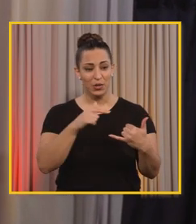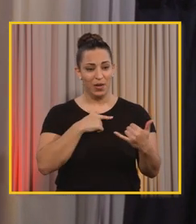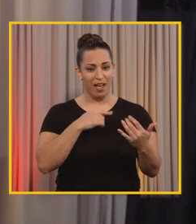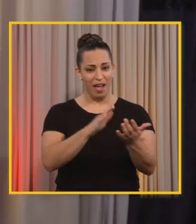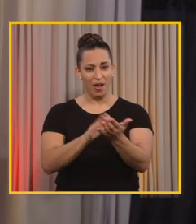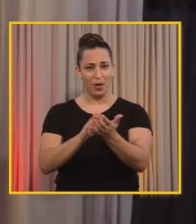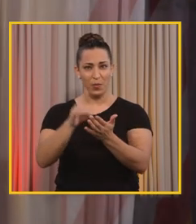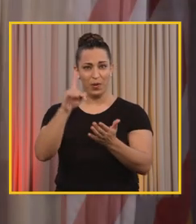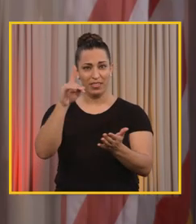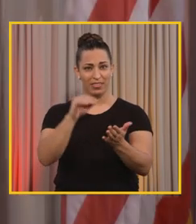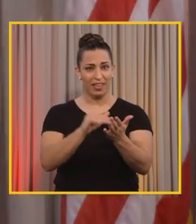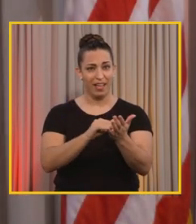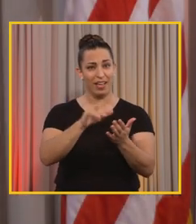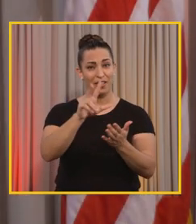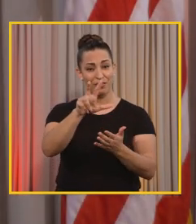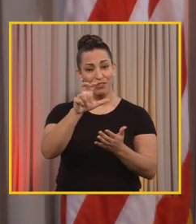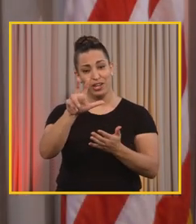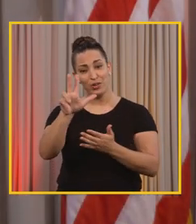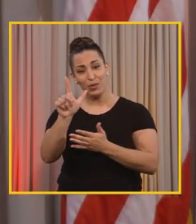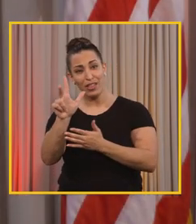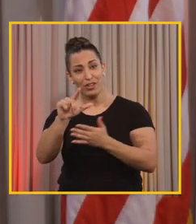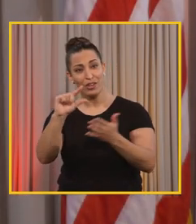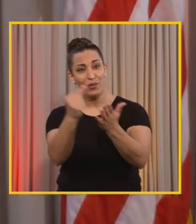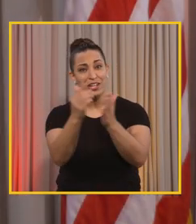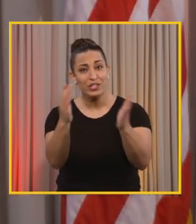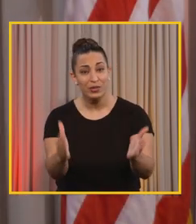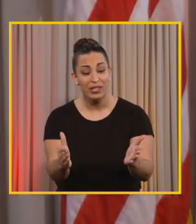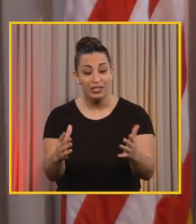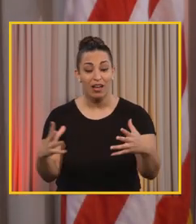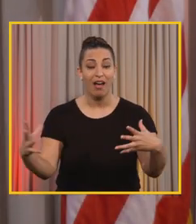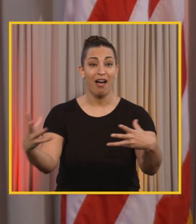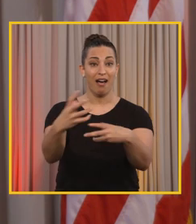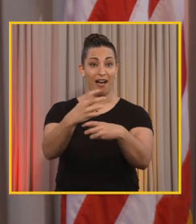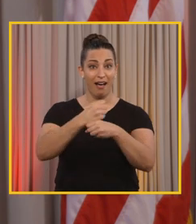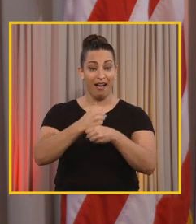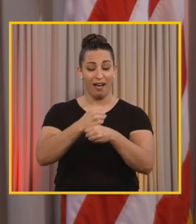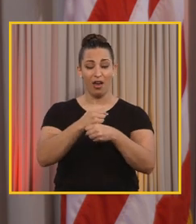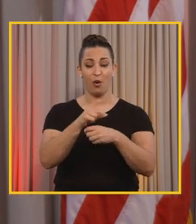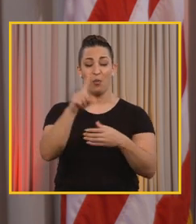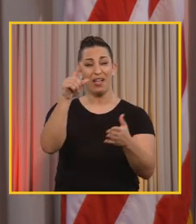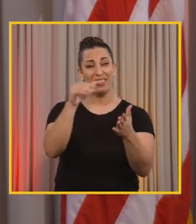1,323 graduates who have earned a total of